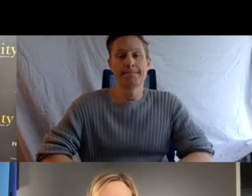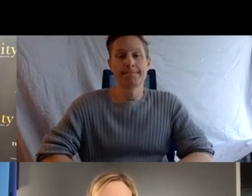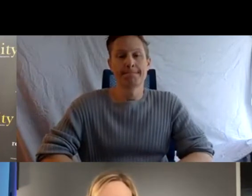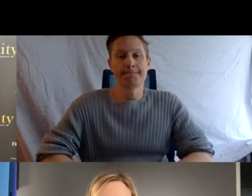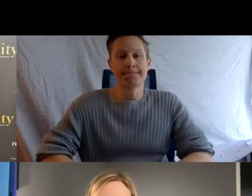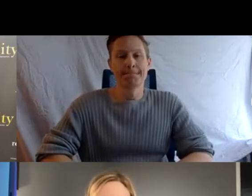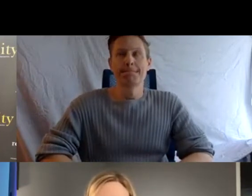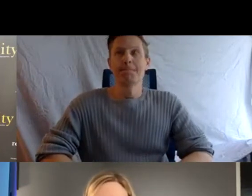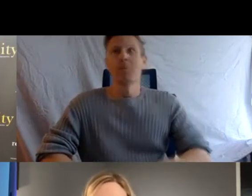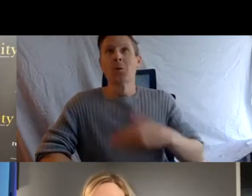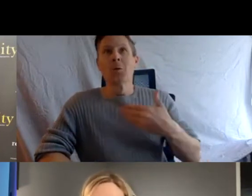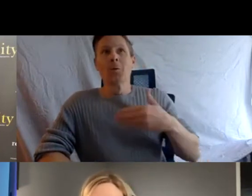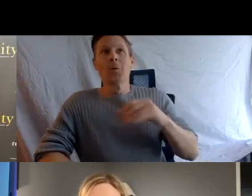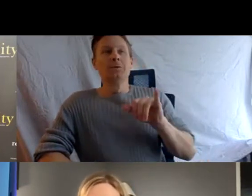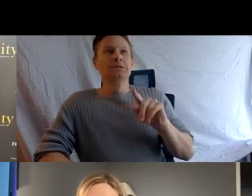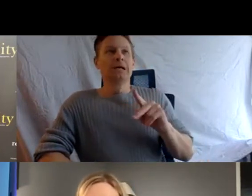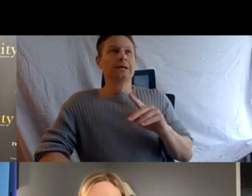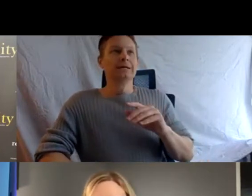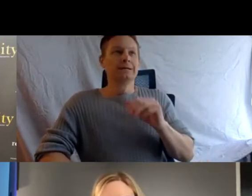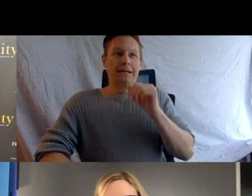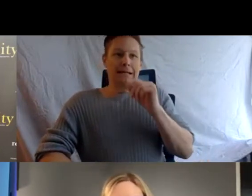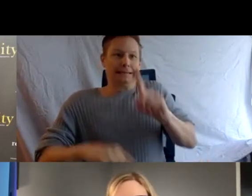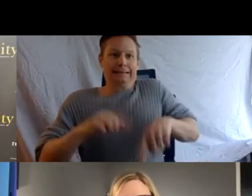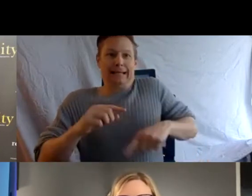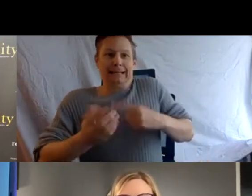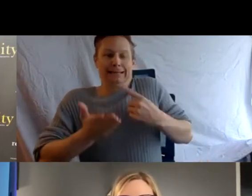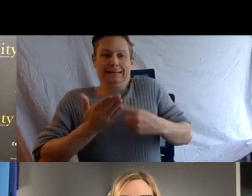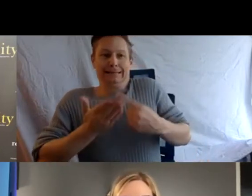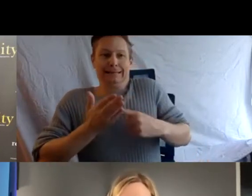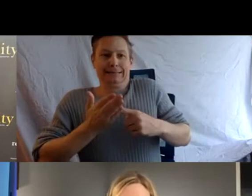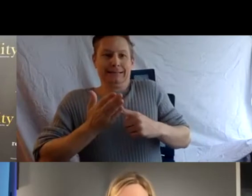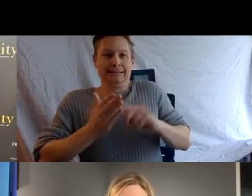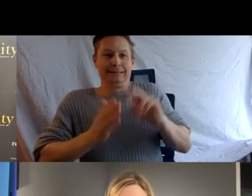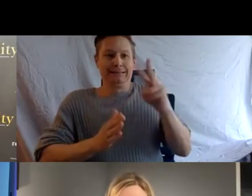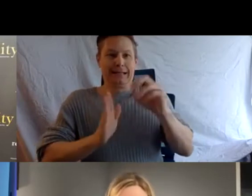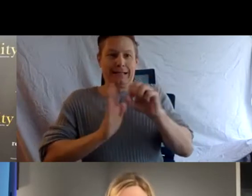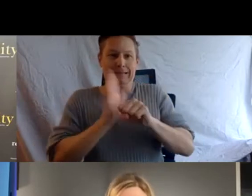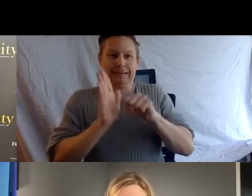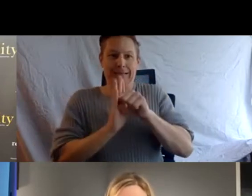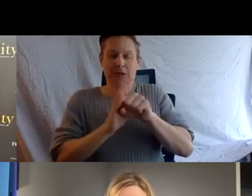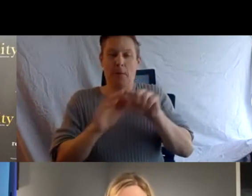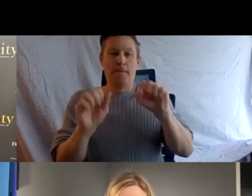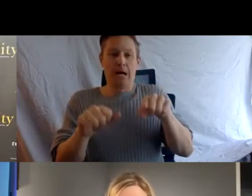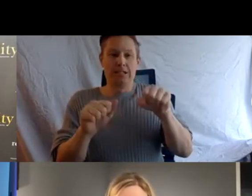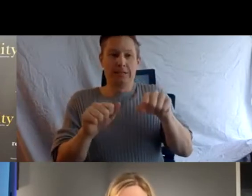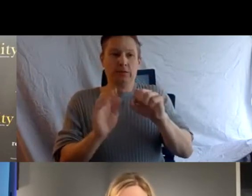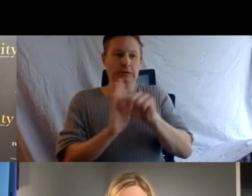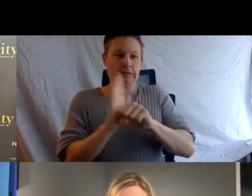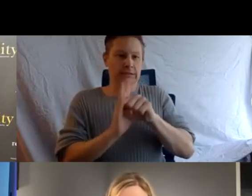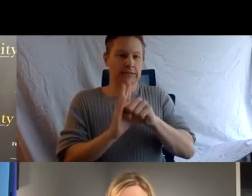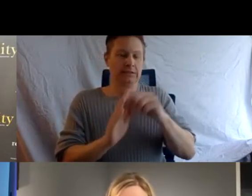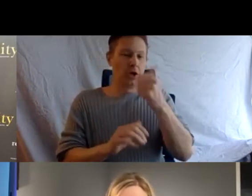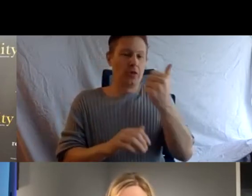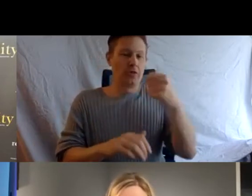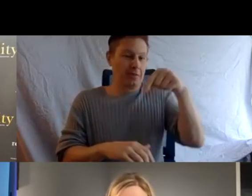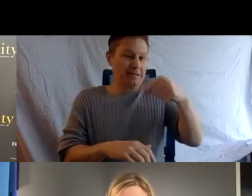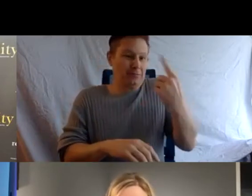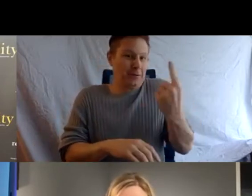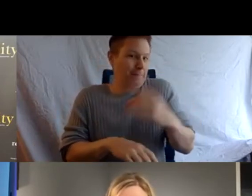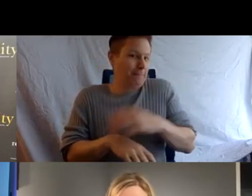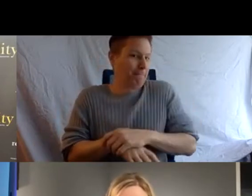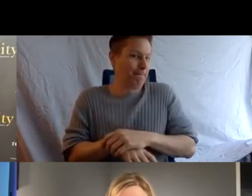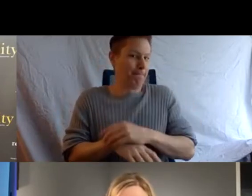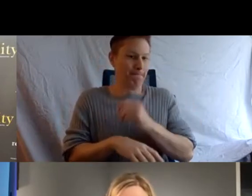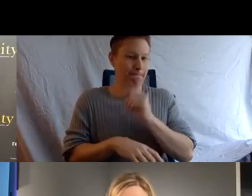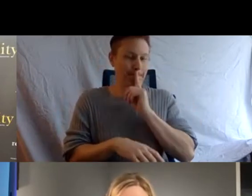Gosh, that's I'm not allowed to talk about the second if any possible seasons other than this one. Oh, So I will good. just Whatever say you can